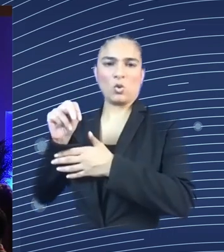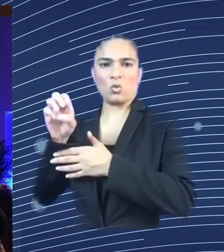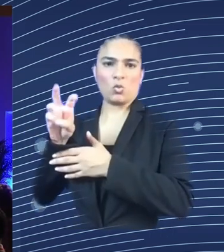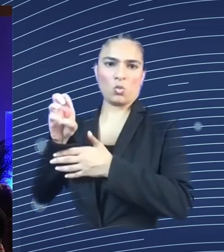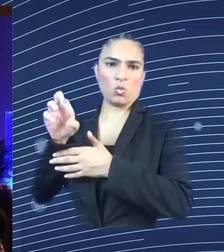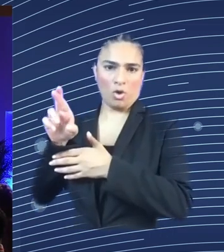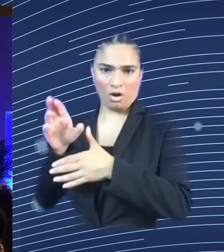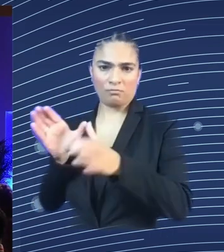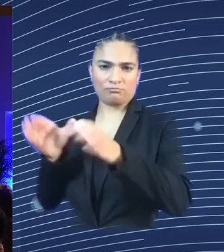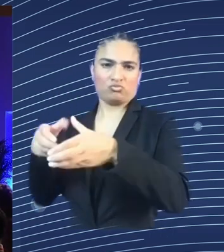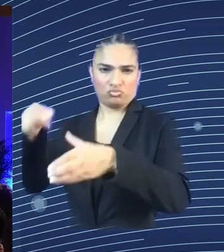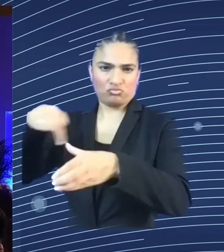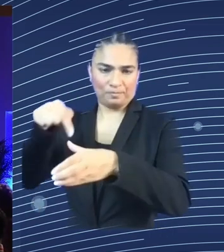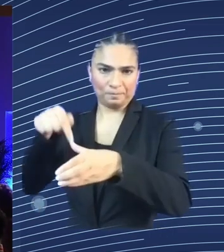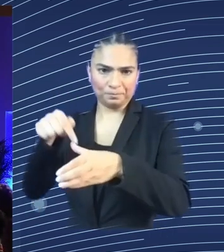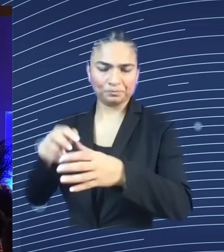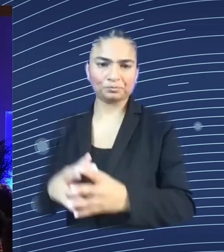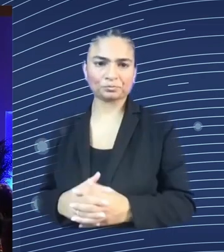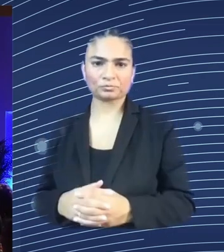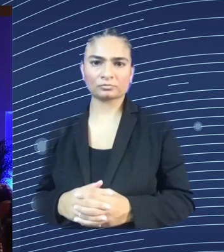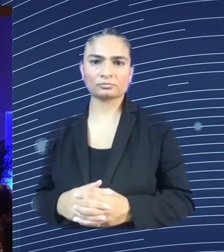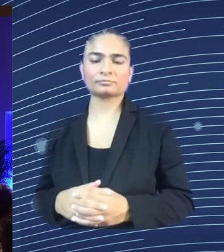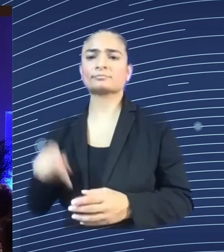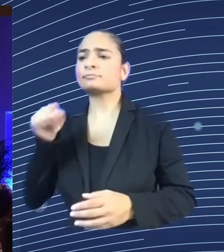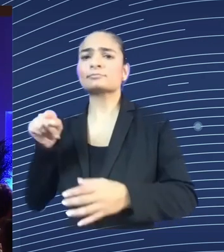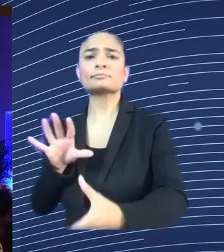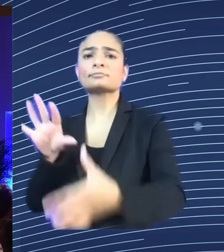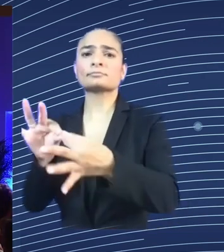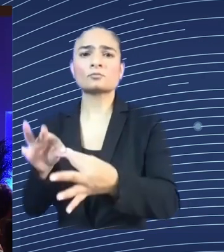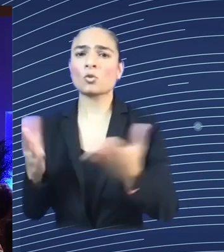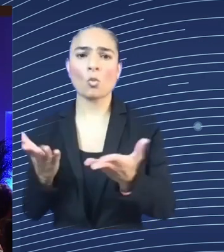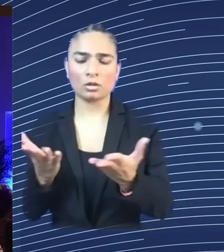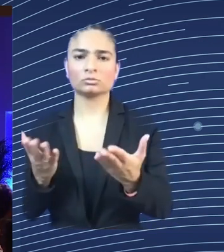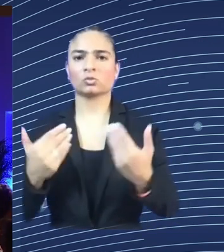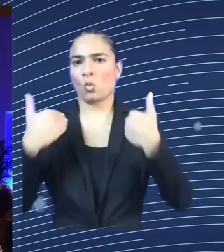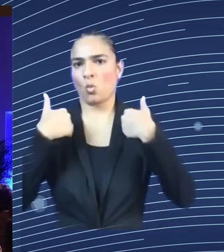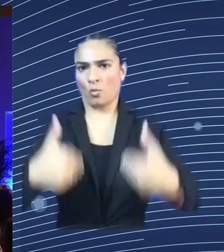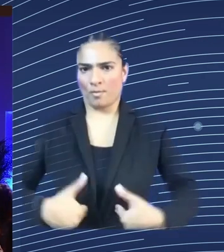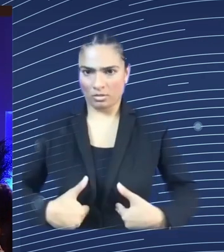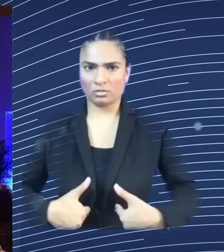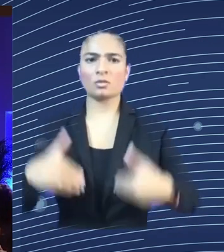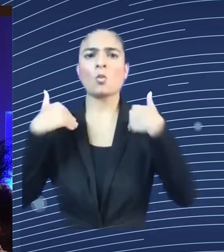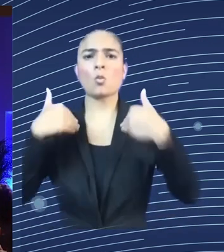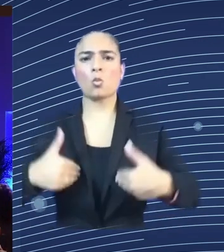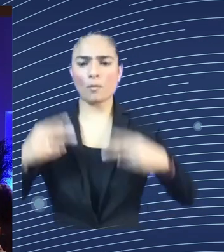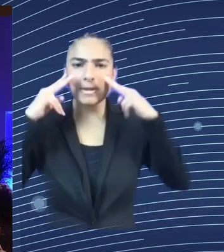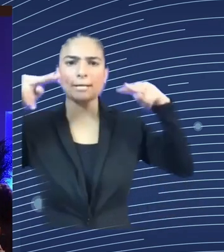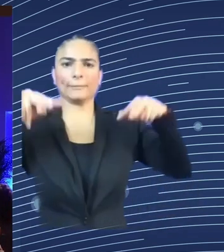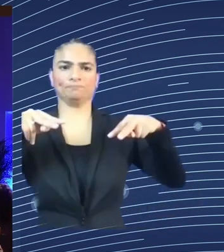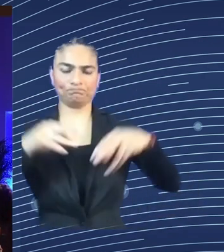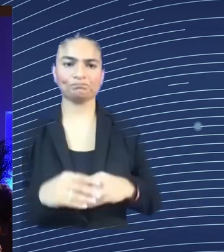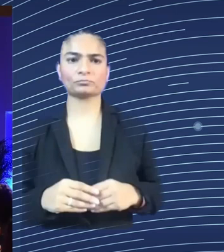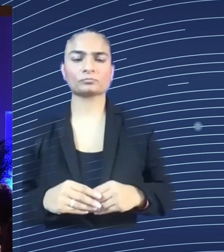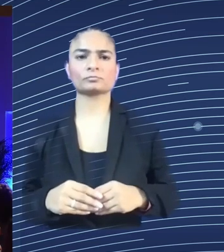oversight, there's a lot of discussion around that, and I wanted to know, because obviously from the